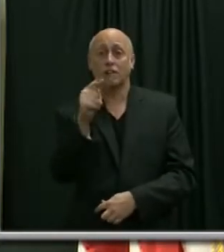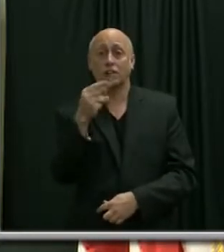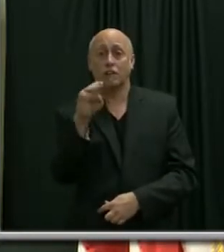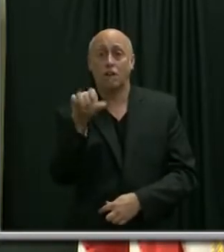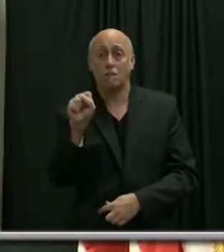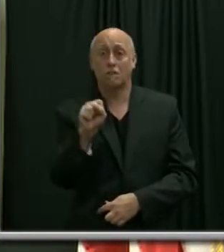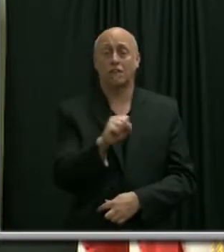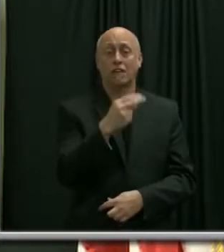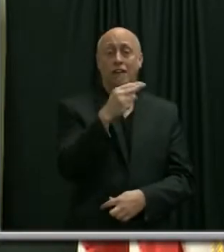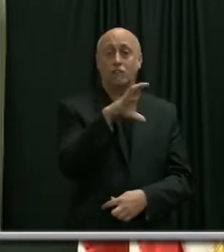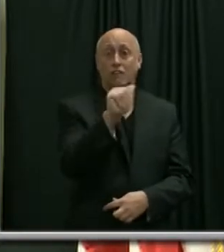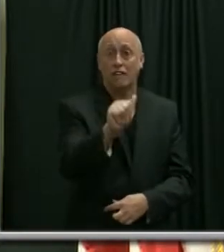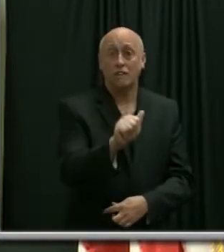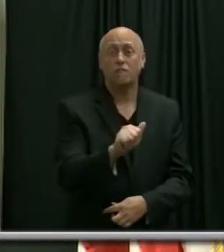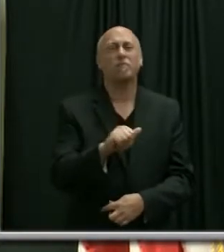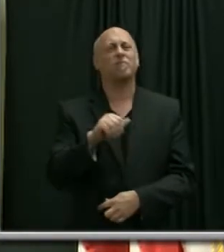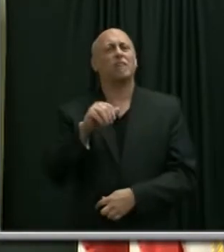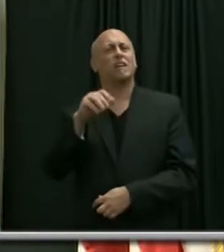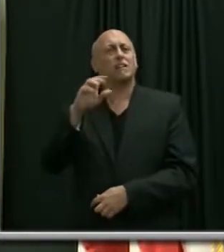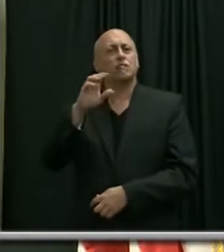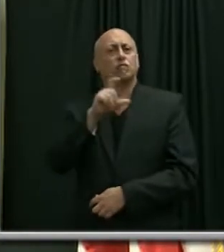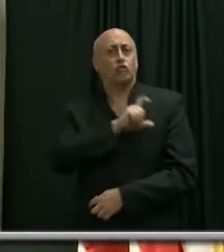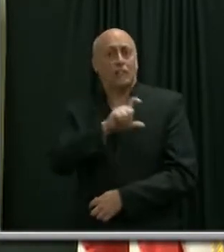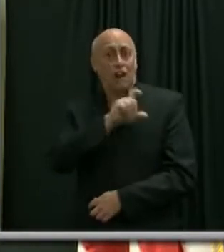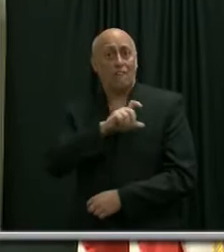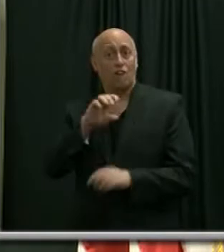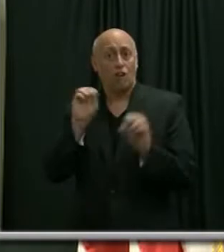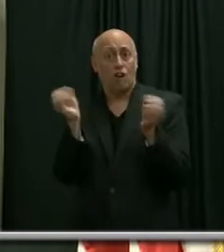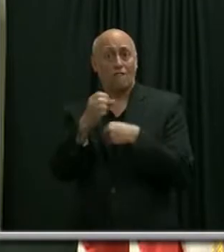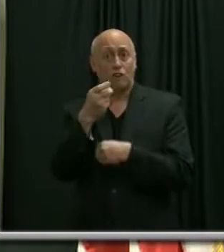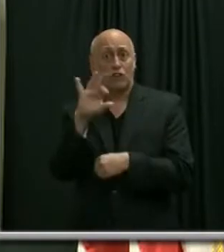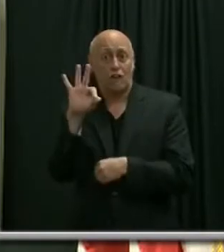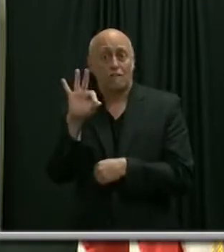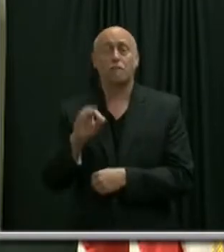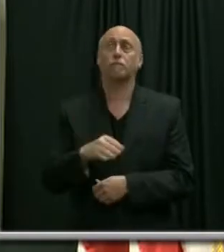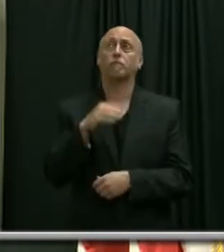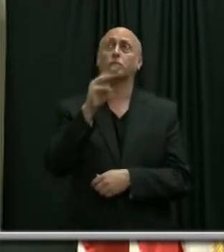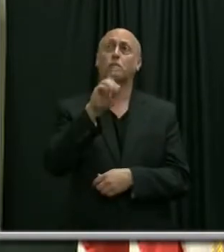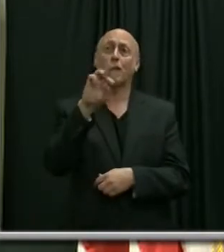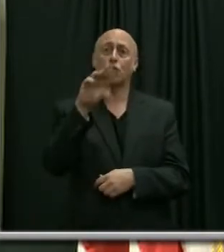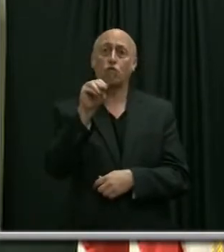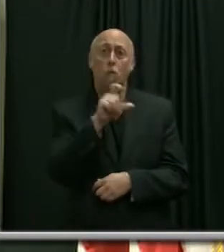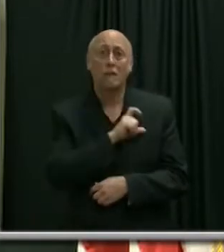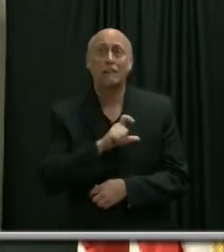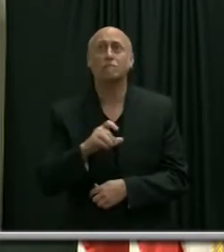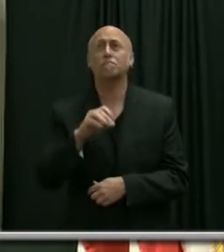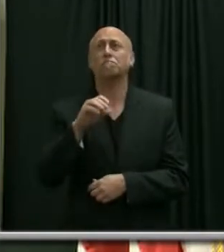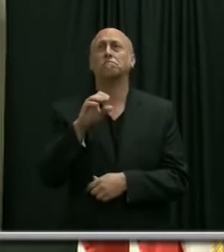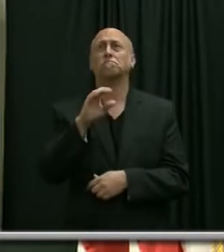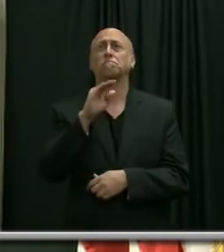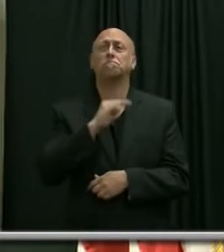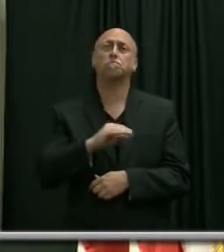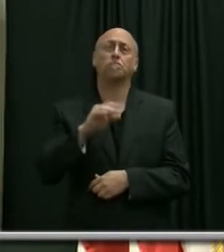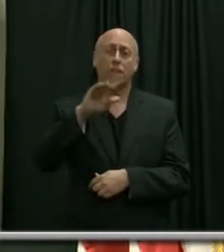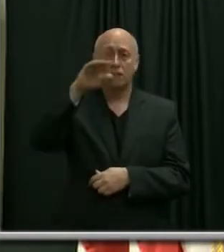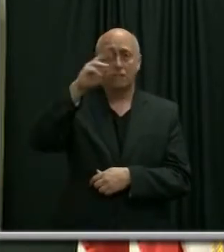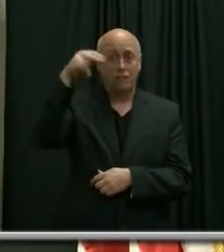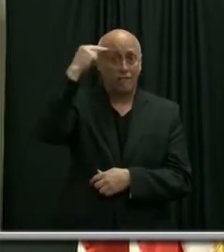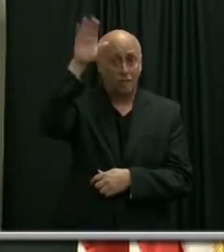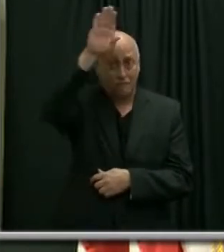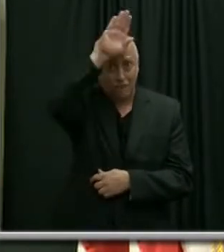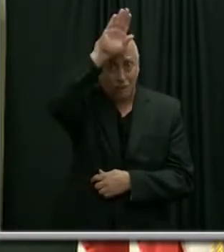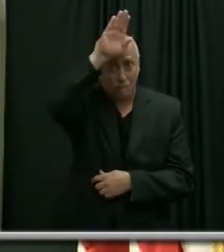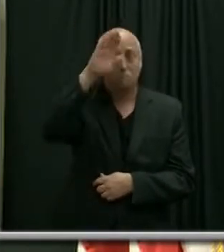HCA, the Davidson County Sheriff's Office, Metro Nashville Police Department, Nashville Fire